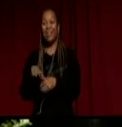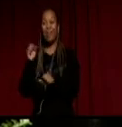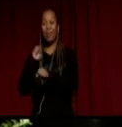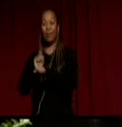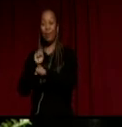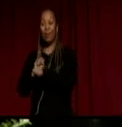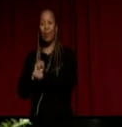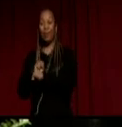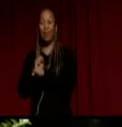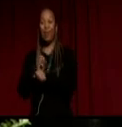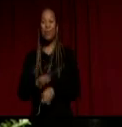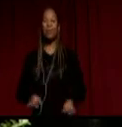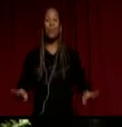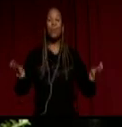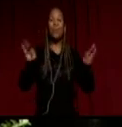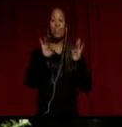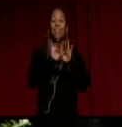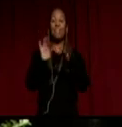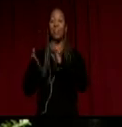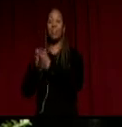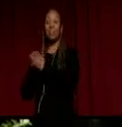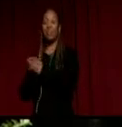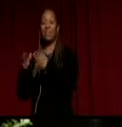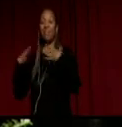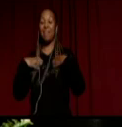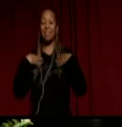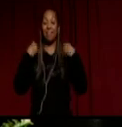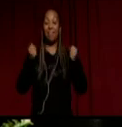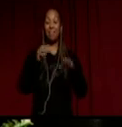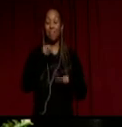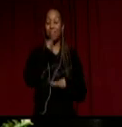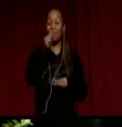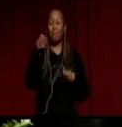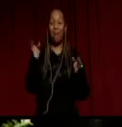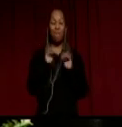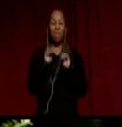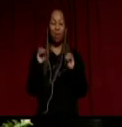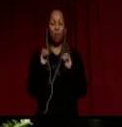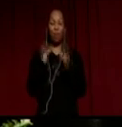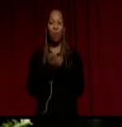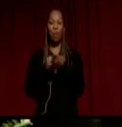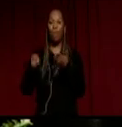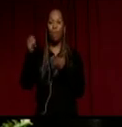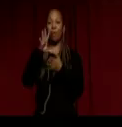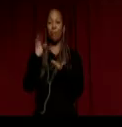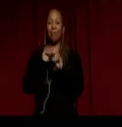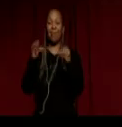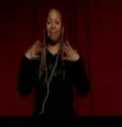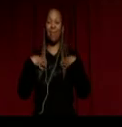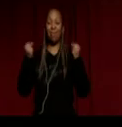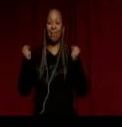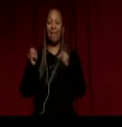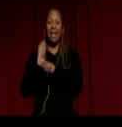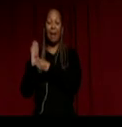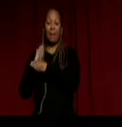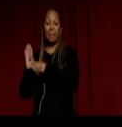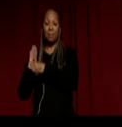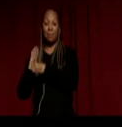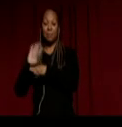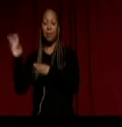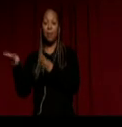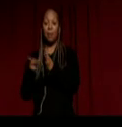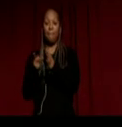that's the real wealth of our community is our health. Mm-hmm. And we don't have any wealth without health. And we got to bring our businesses back in our